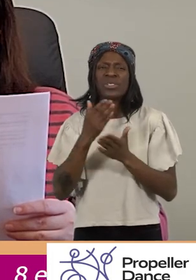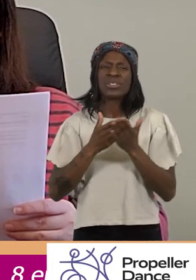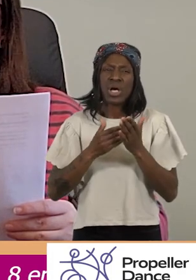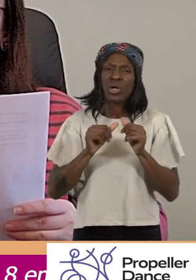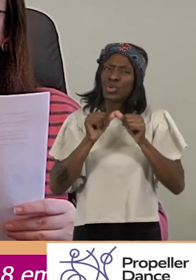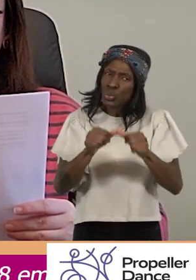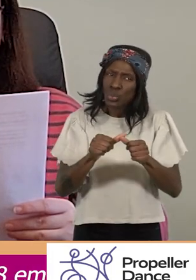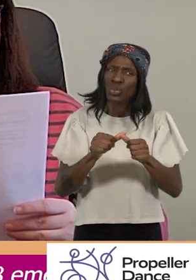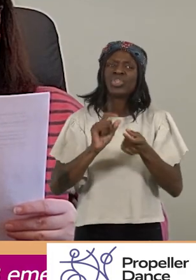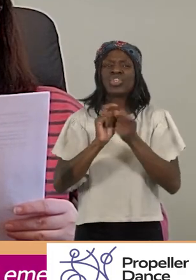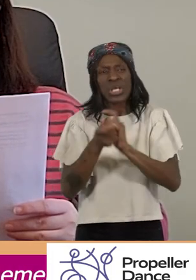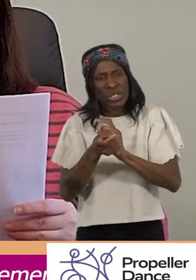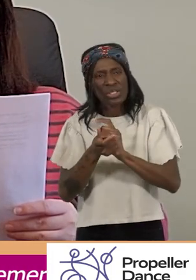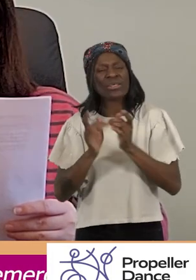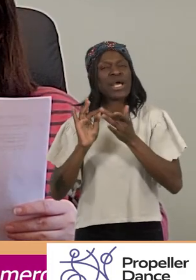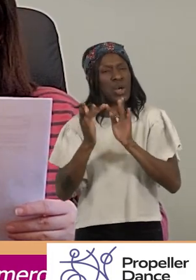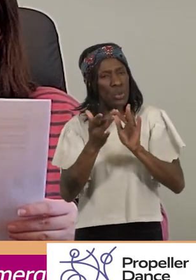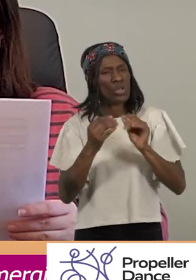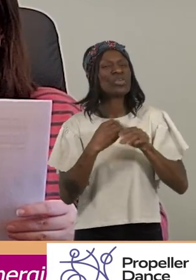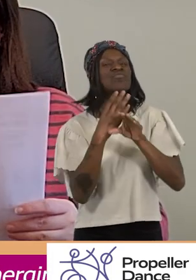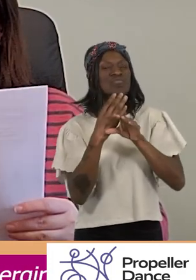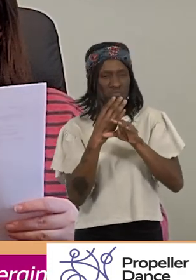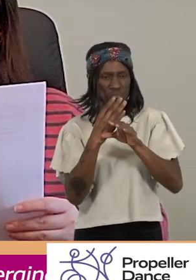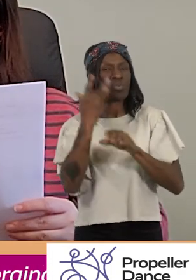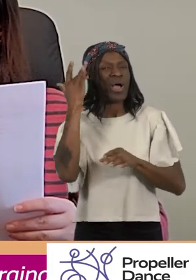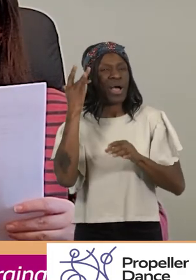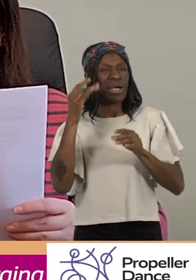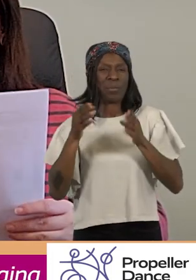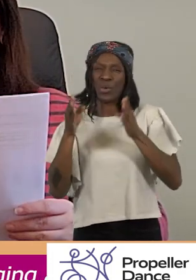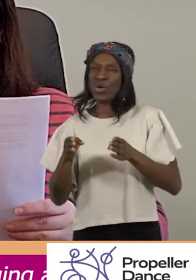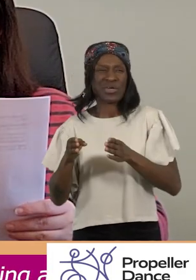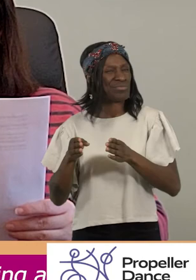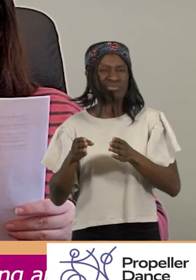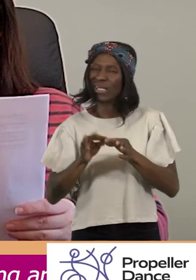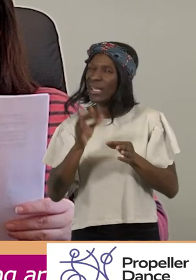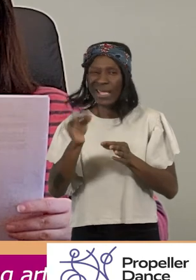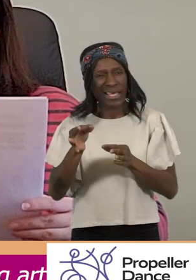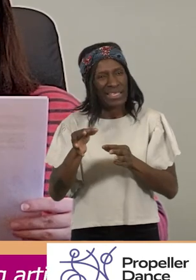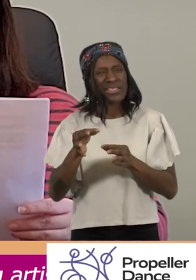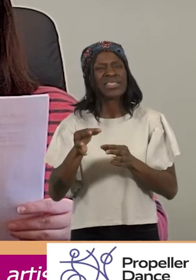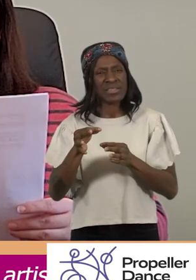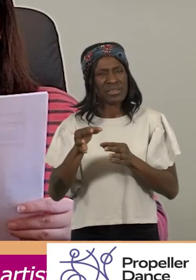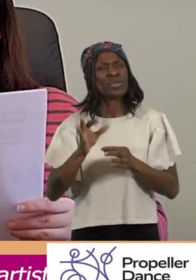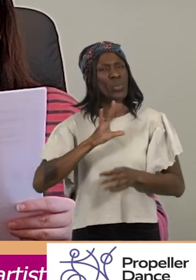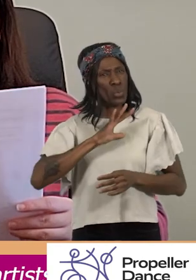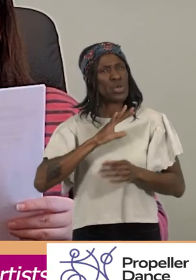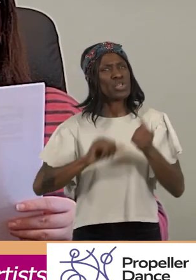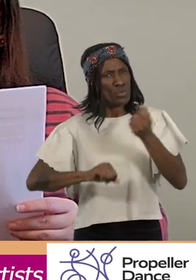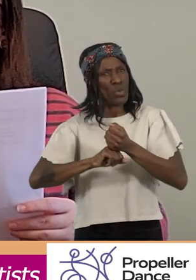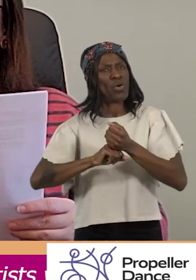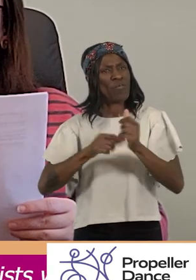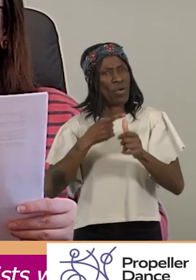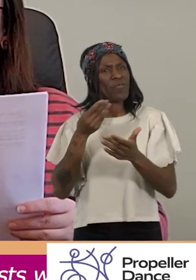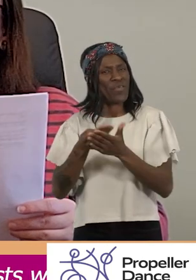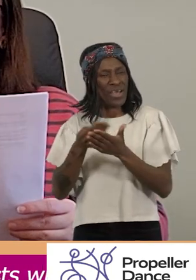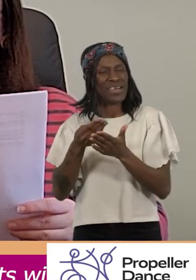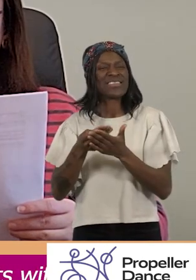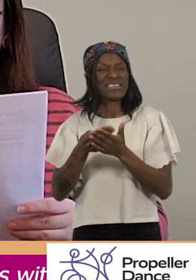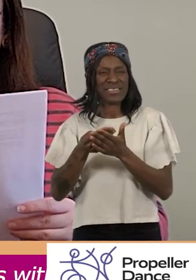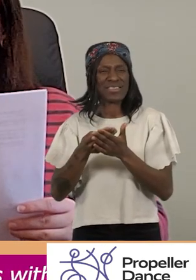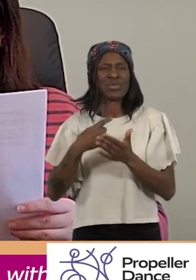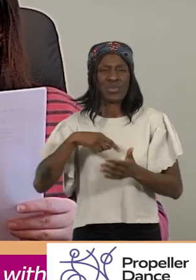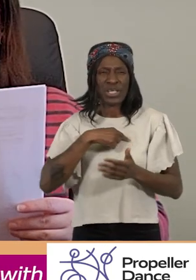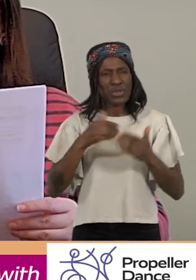programming had to continue to pivot as in-person activities continue to be delayed, there was support from all funders on